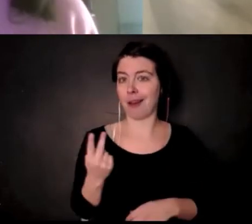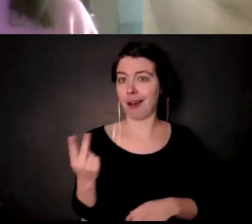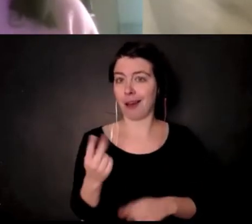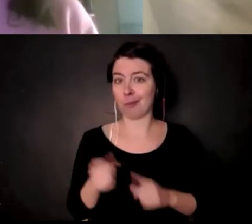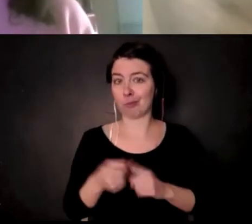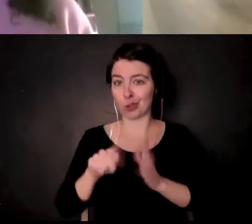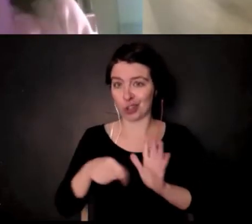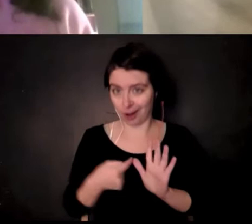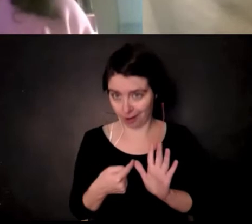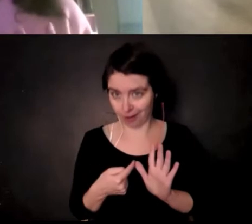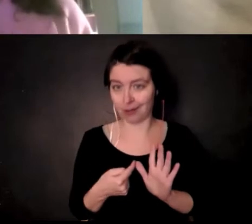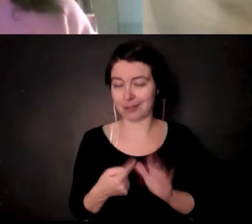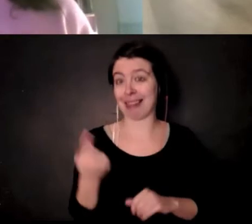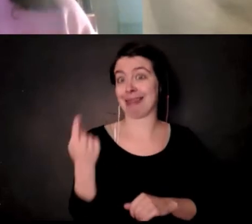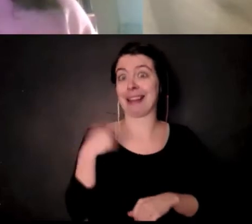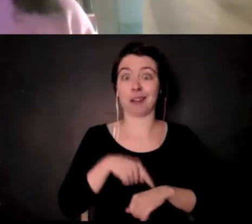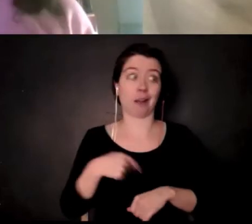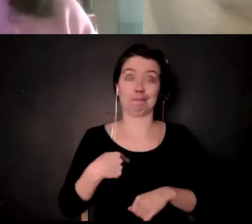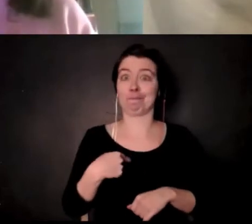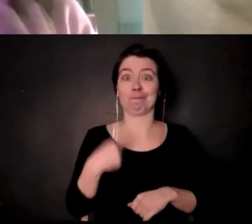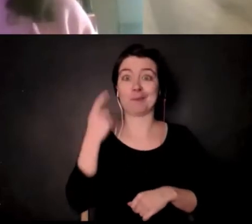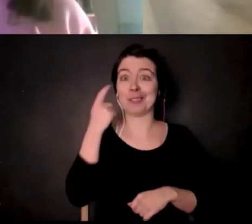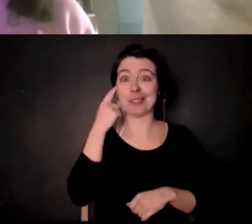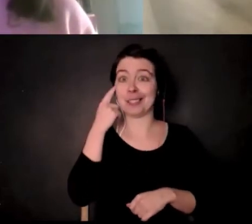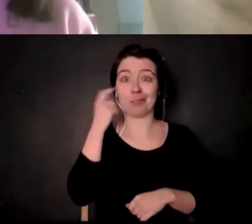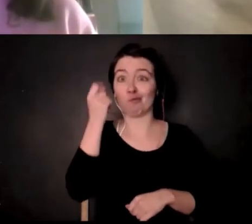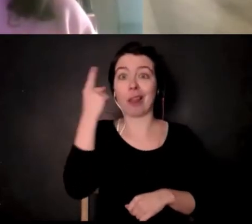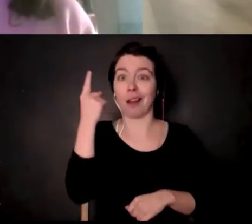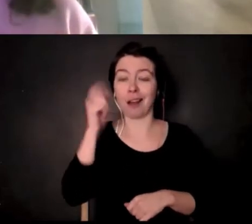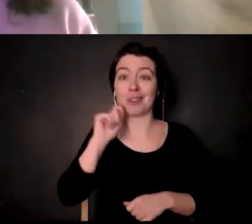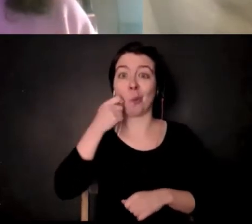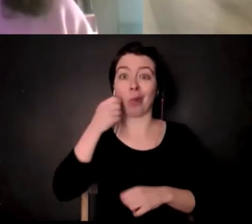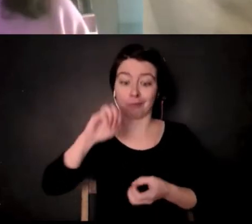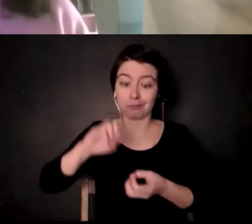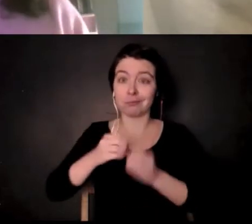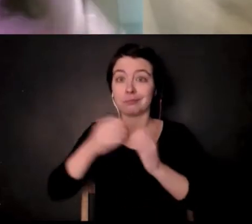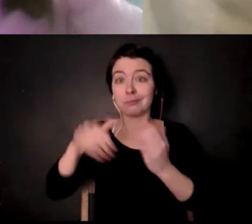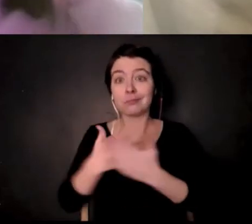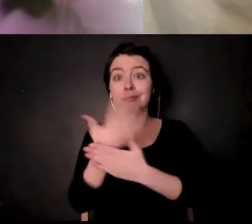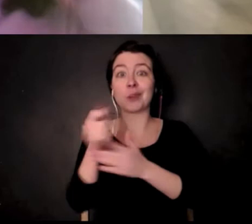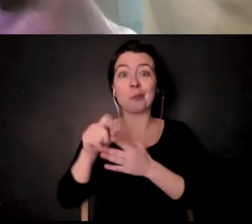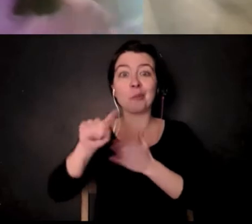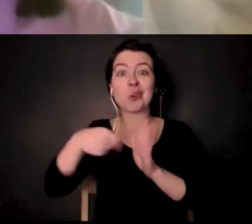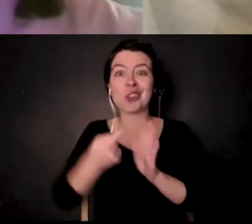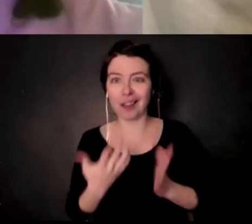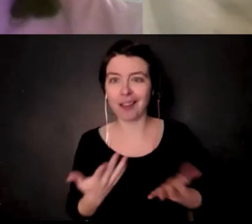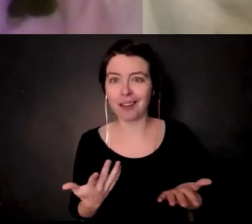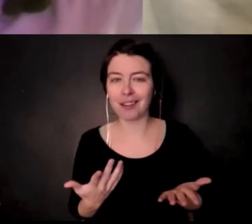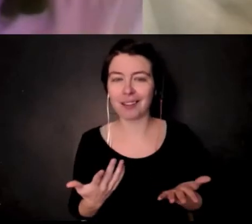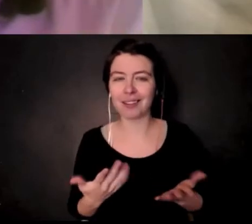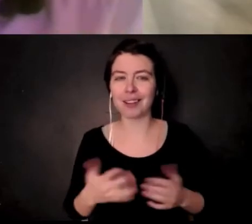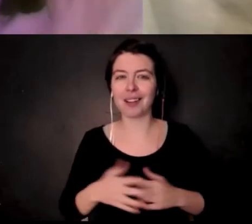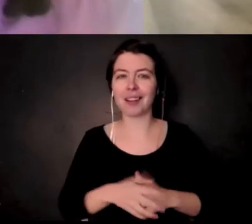I just wanted to get back in touch and like start thinking collectively again with you, because I was thinking, why am I trying to rely on what